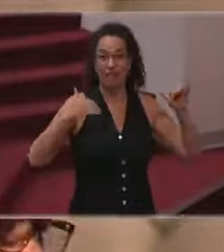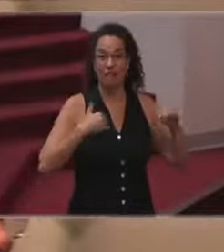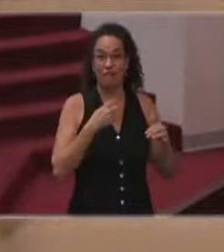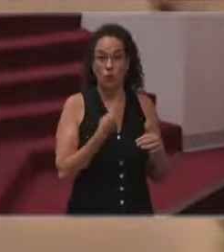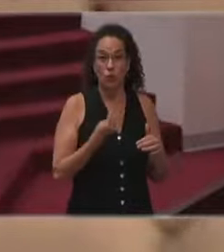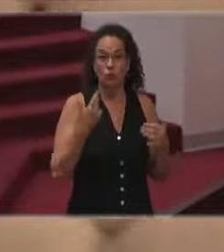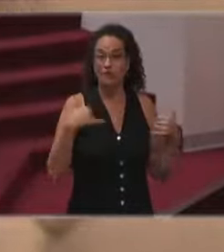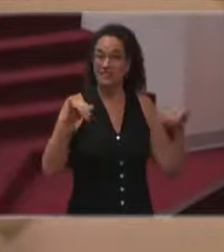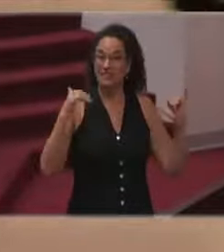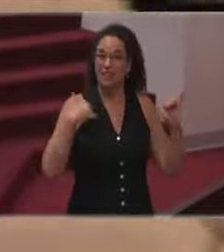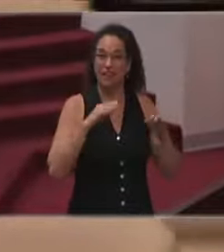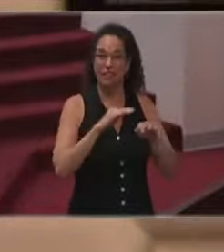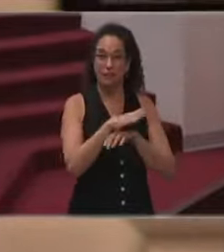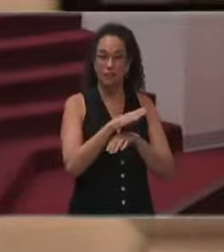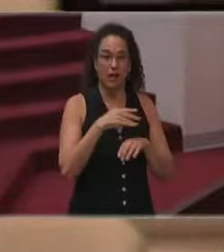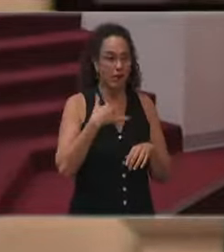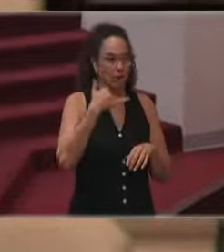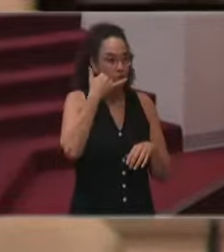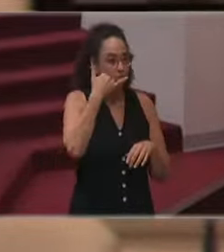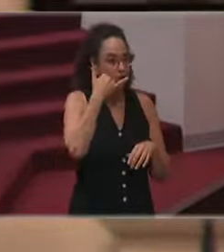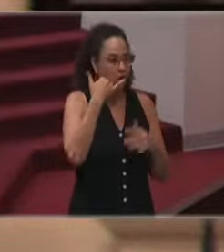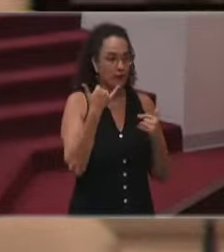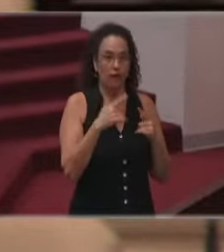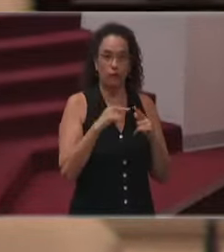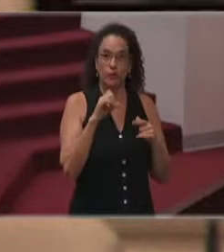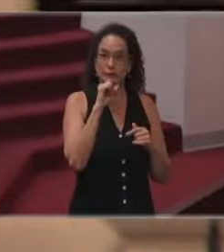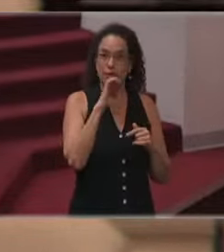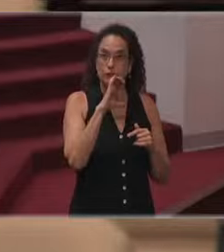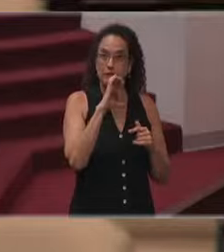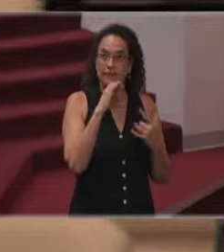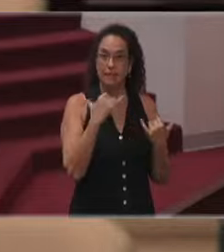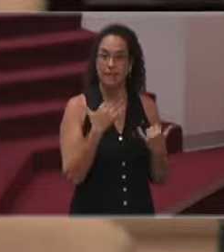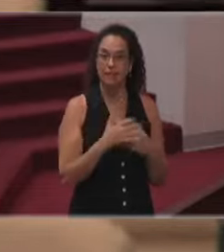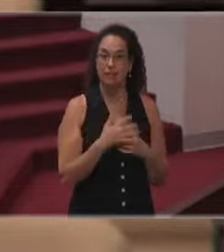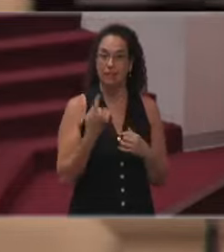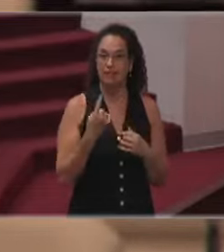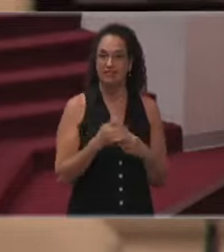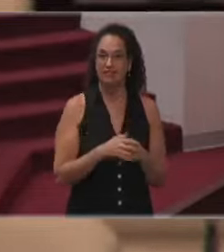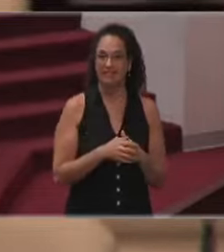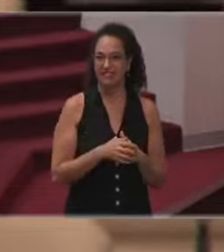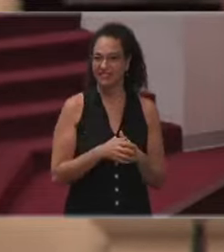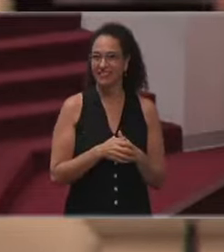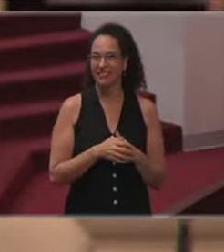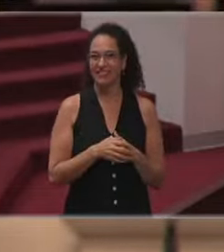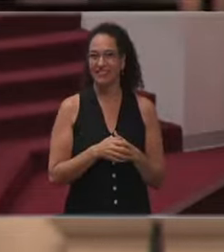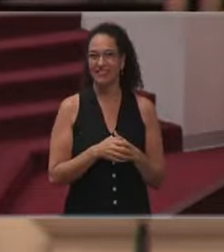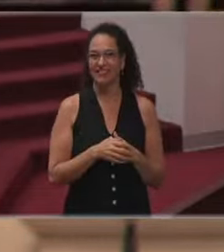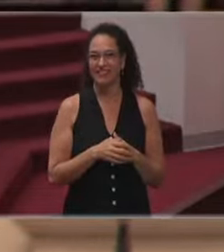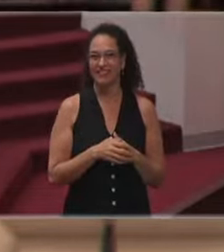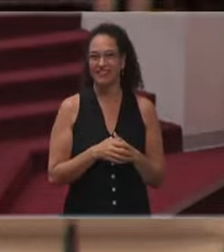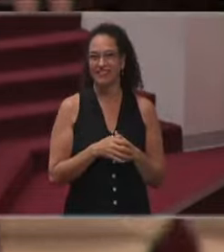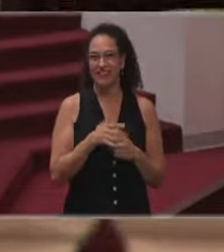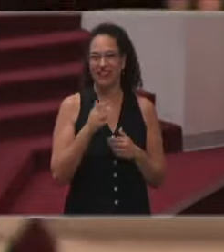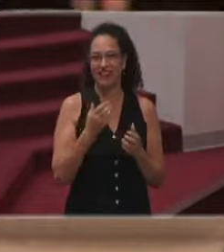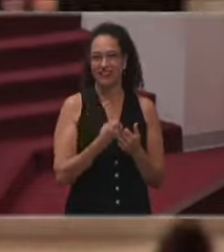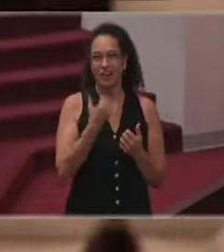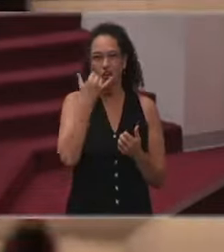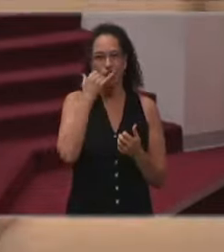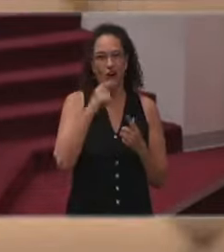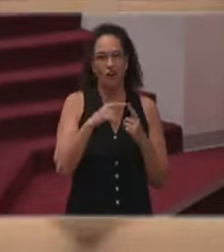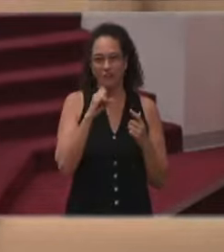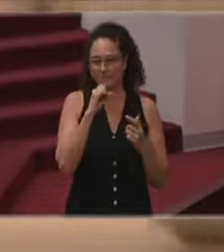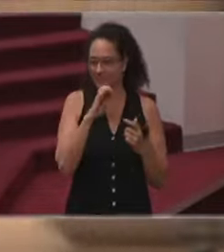have influence. I'm getting a phone call now from a senior. I got a phone call from him to you